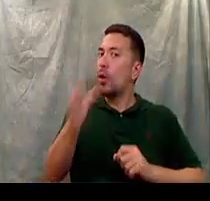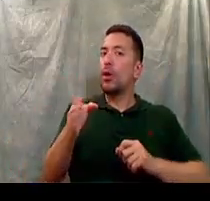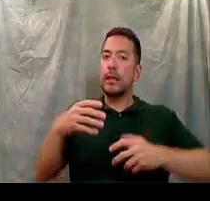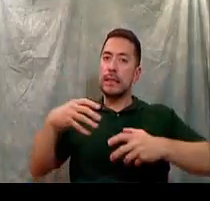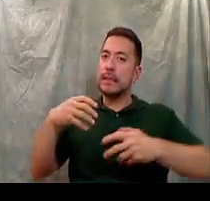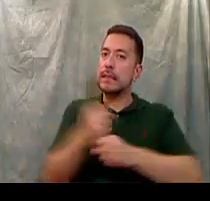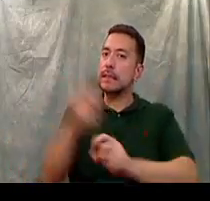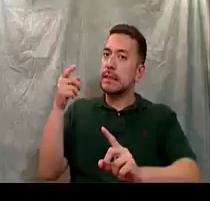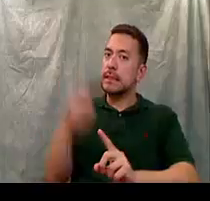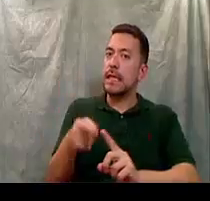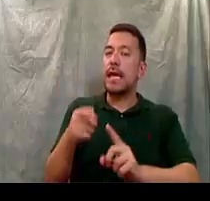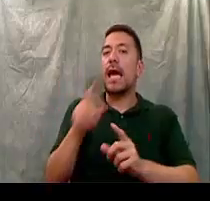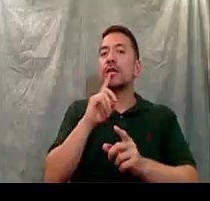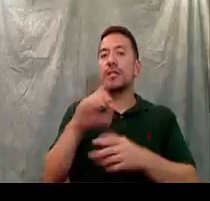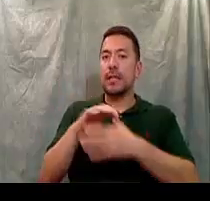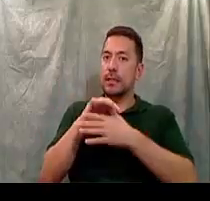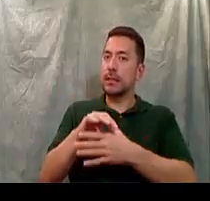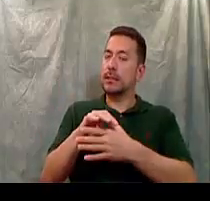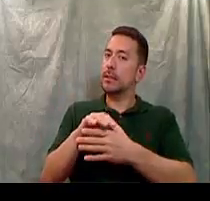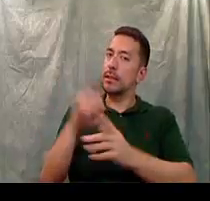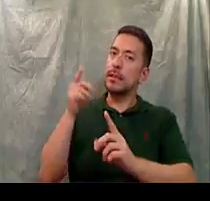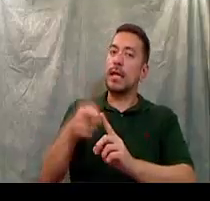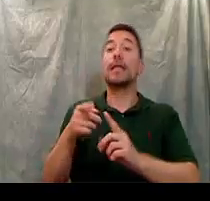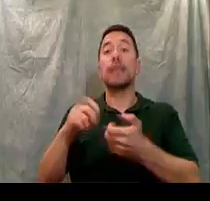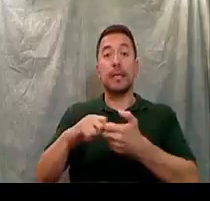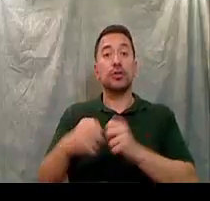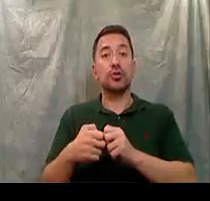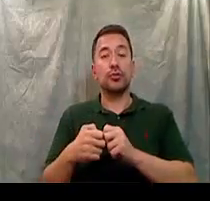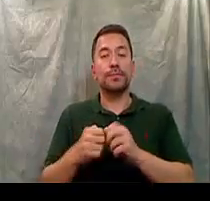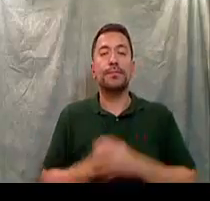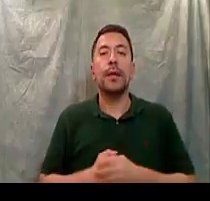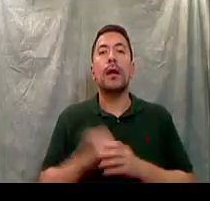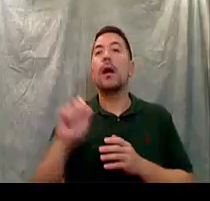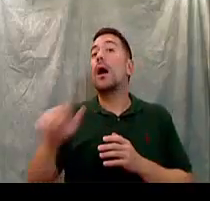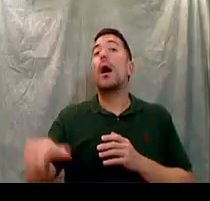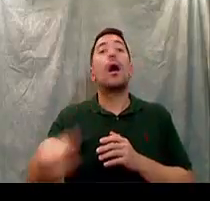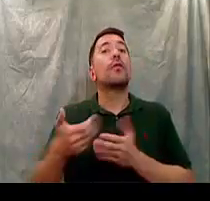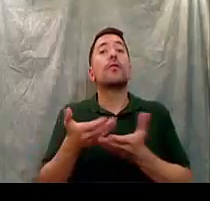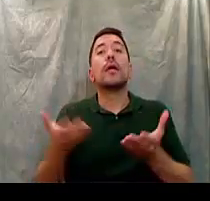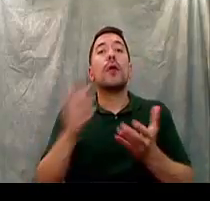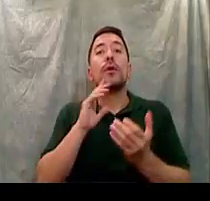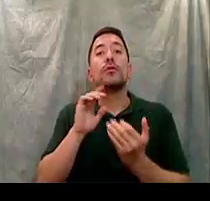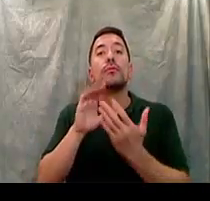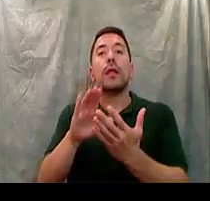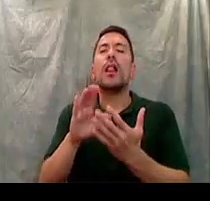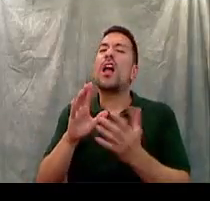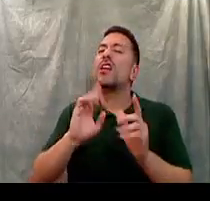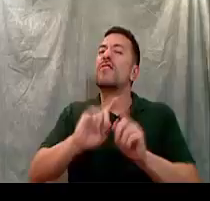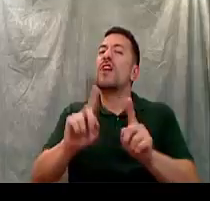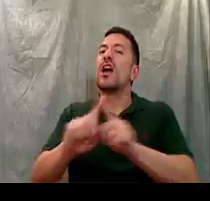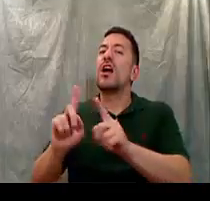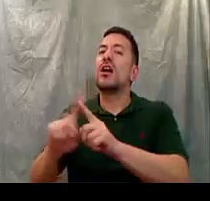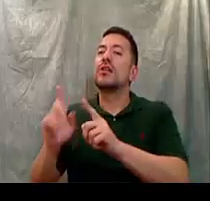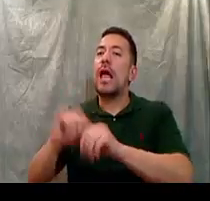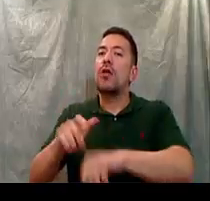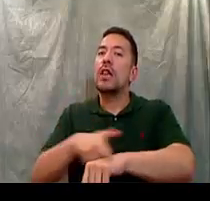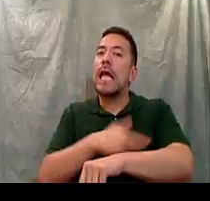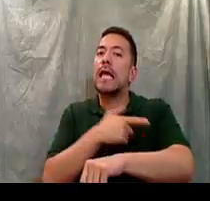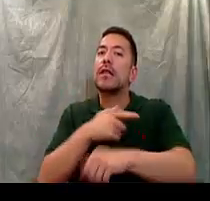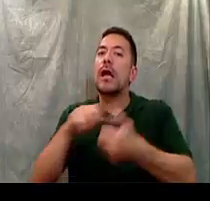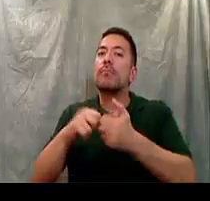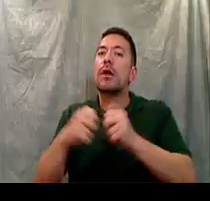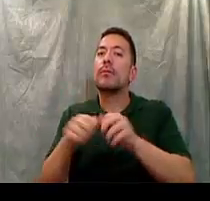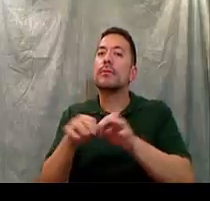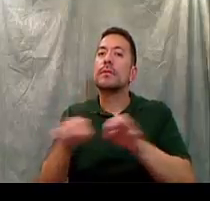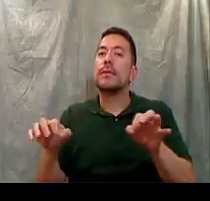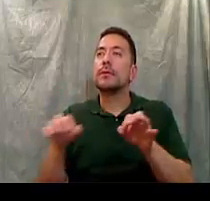be sort of the nugget of the issue. The other thing that I wanted to address is that there was a lot of variance in terms of the length of problem statements, and not that